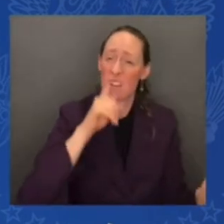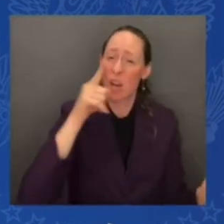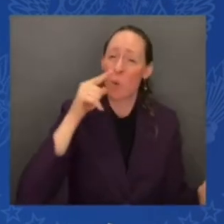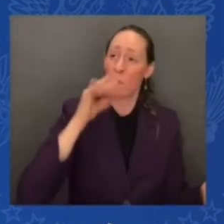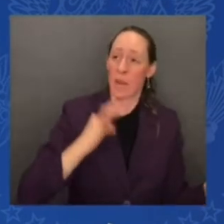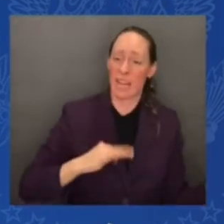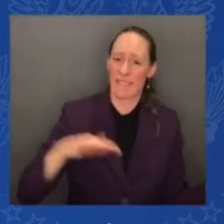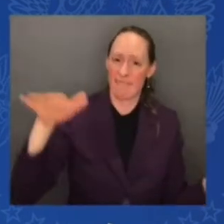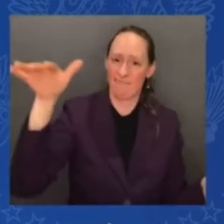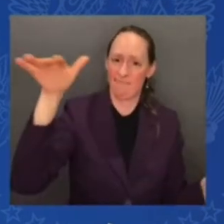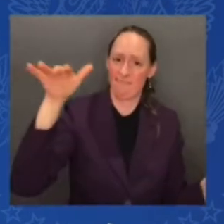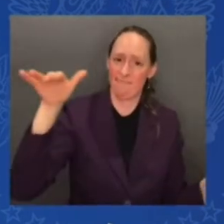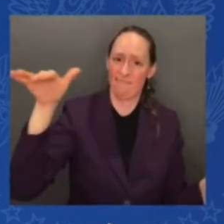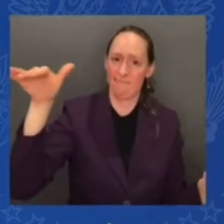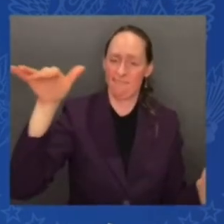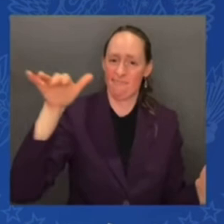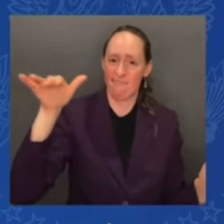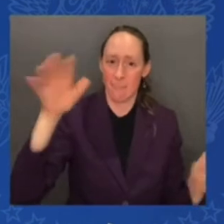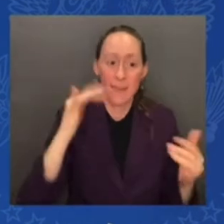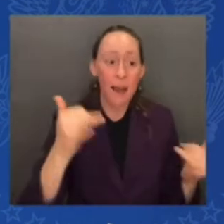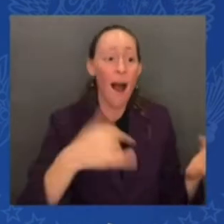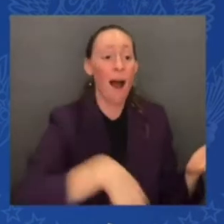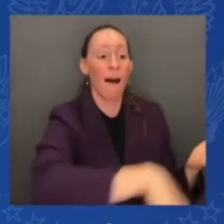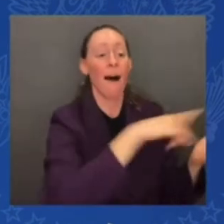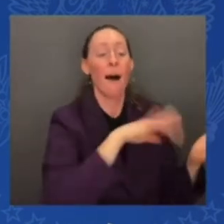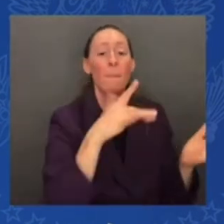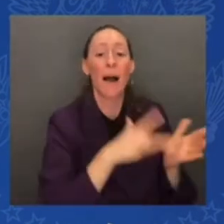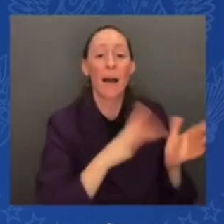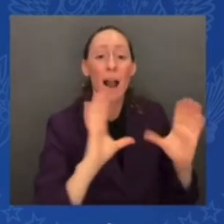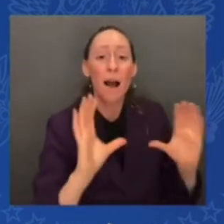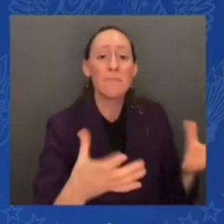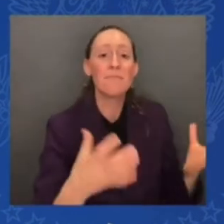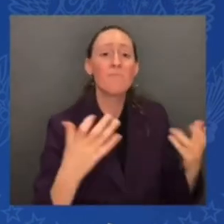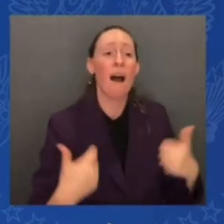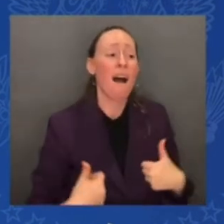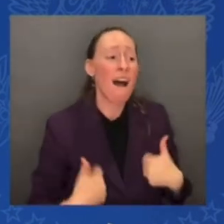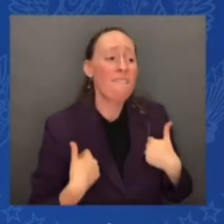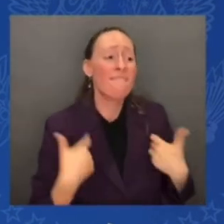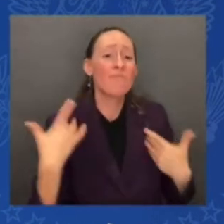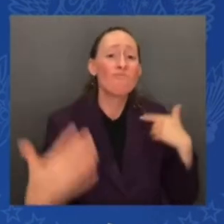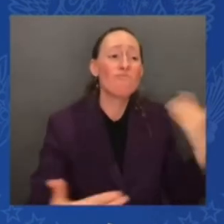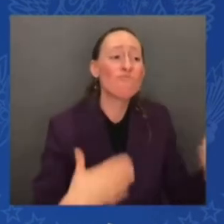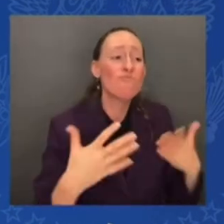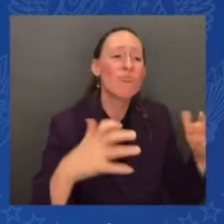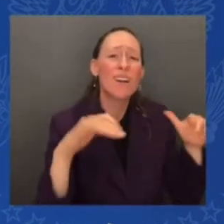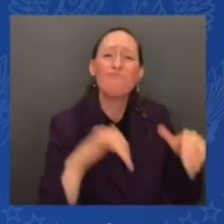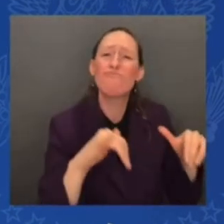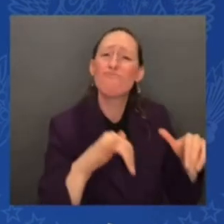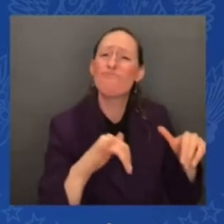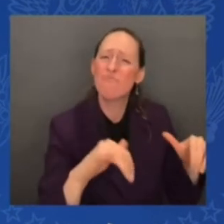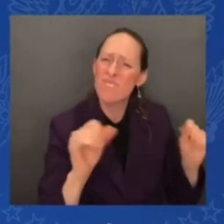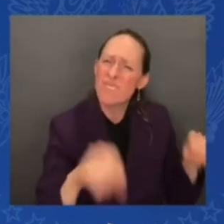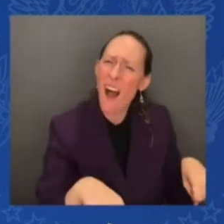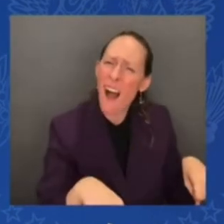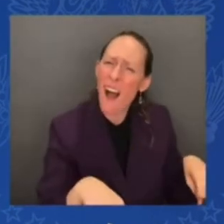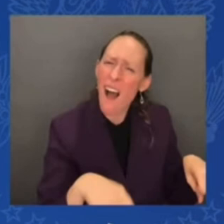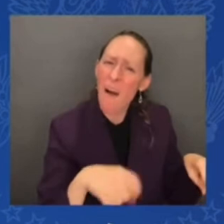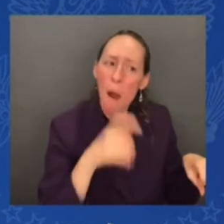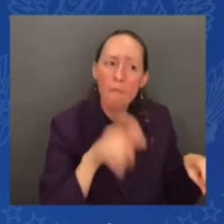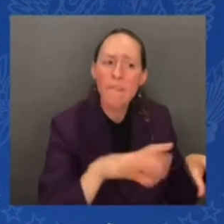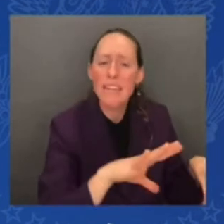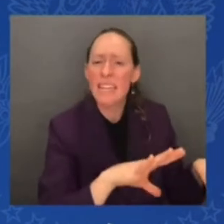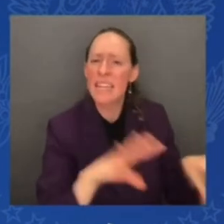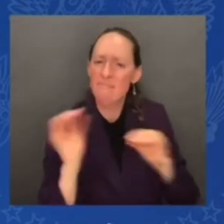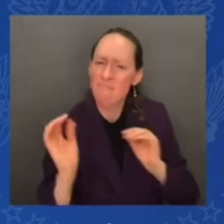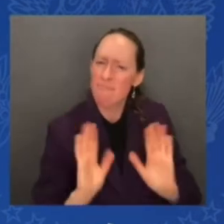able to keep their roots where they grew up. My dad used to have a saying, and I mean it sincerely. He'd say, Joey,